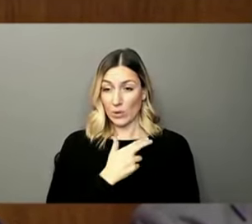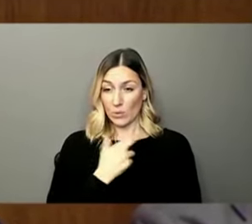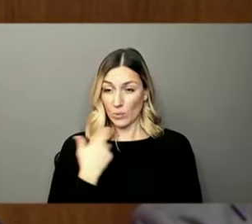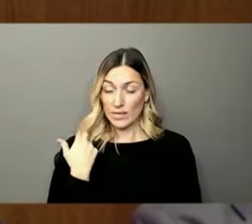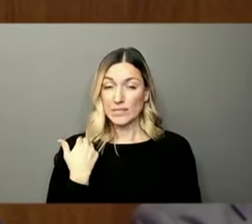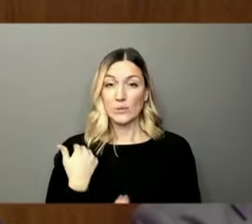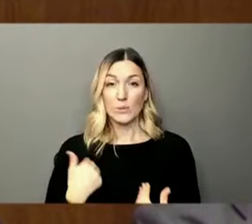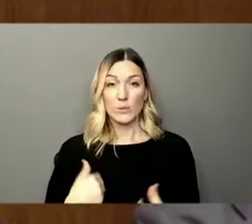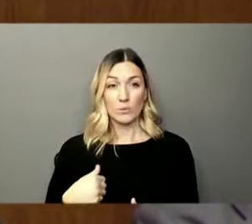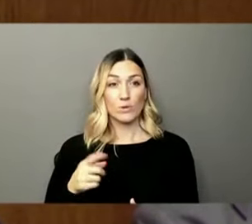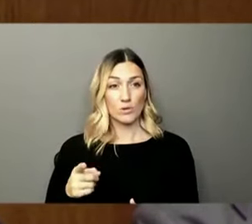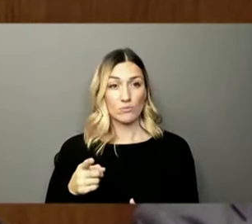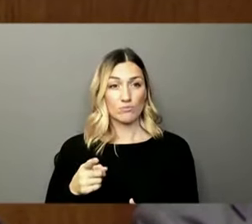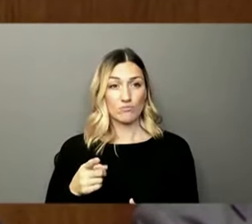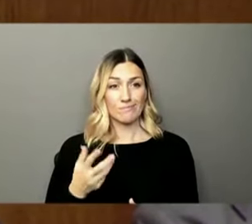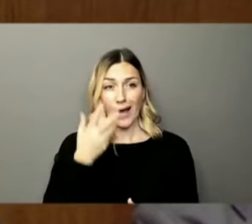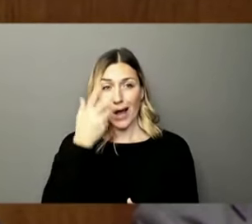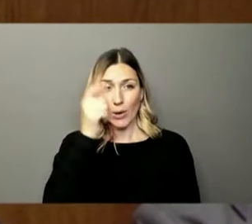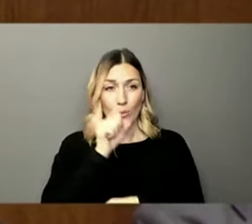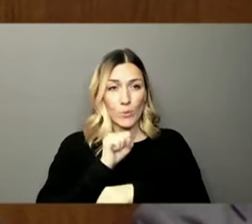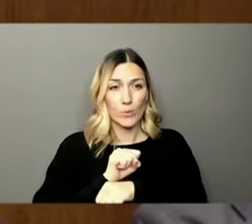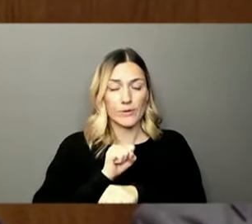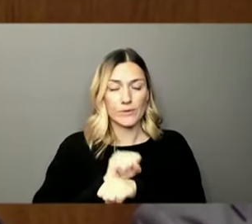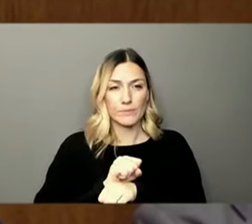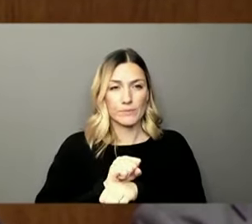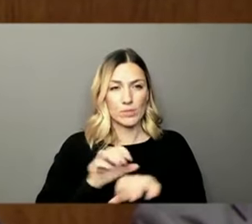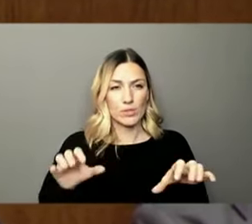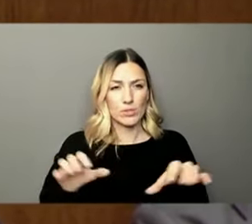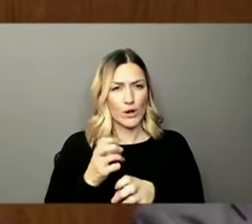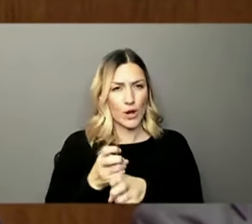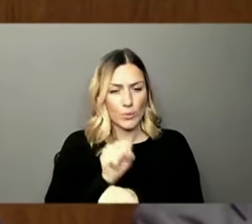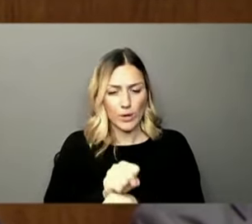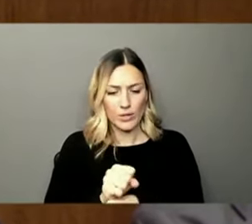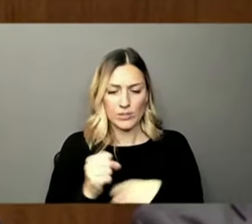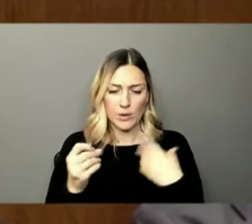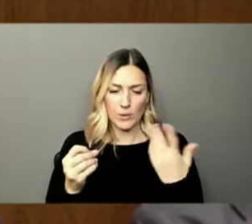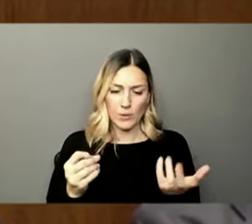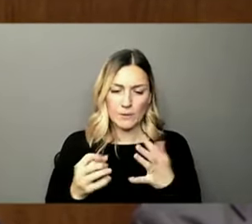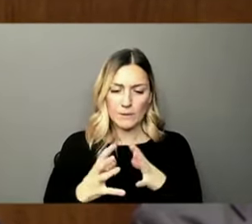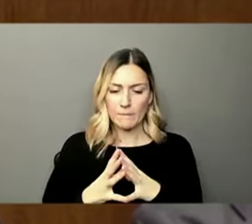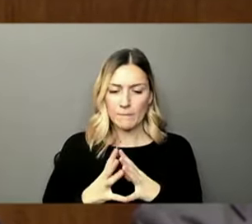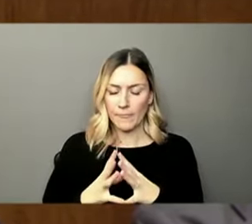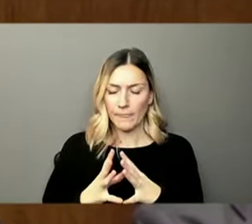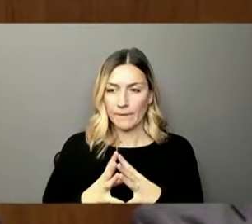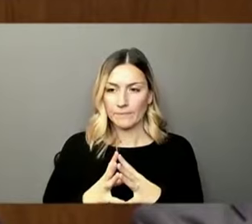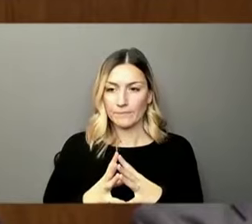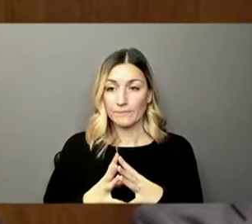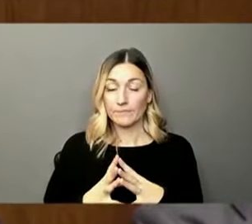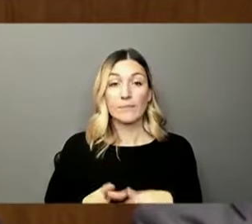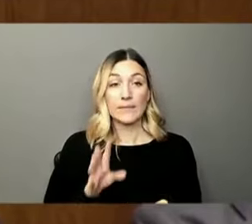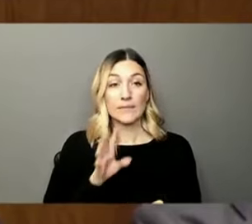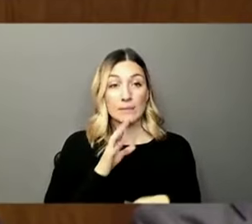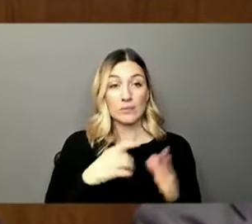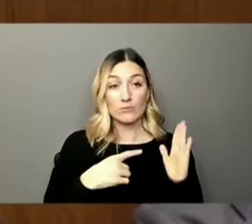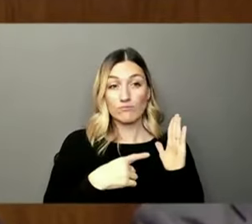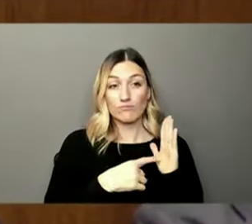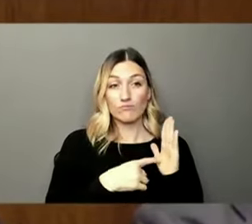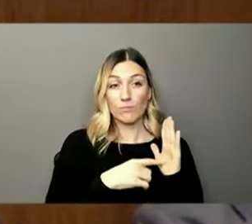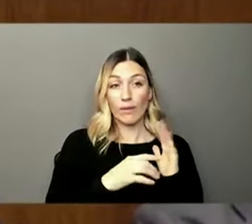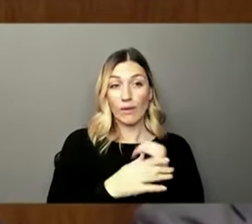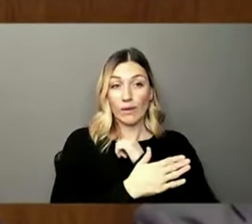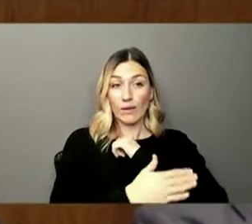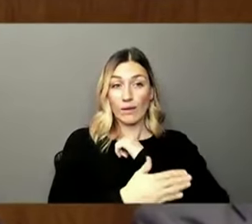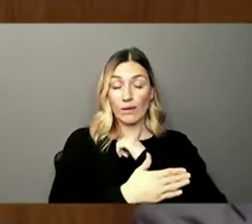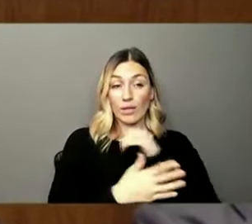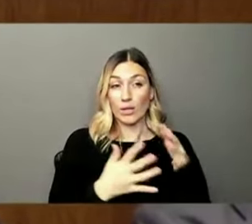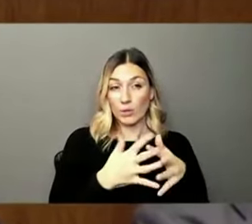on that line. You're out on the front line doing the hard work. So we get to speak on behalf of the country, I think, to a certain extent. On behalf of the United States,